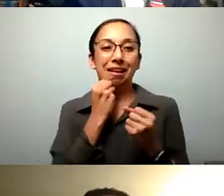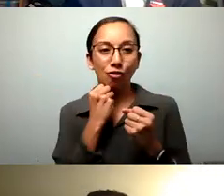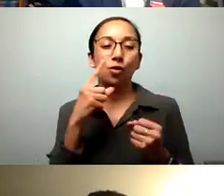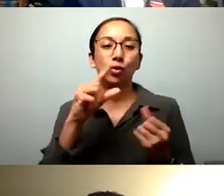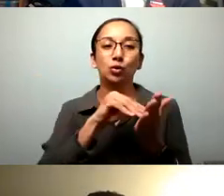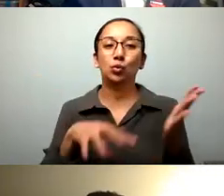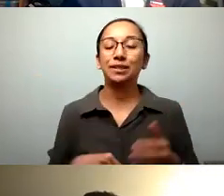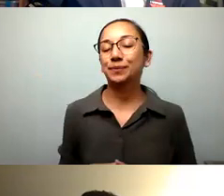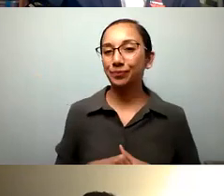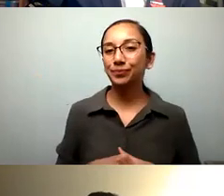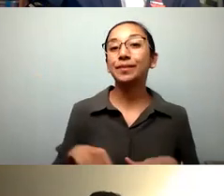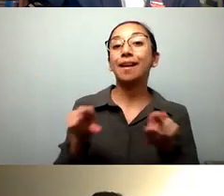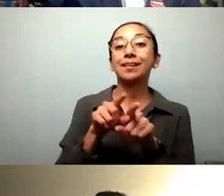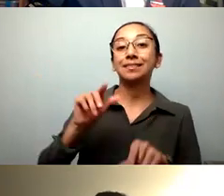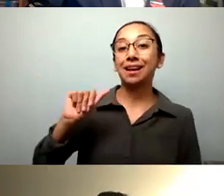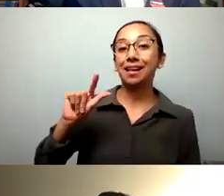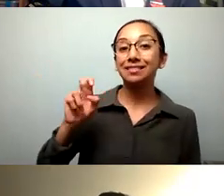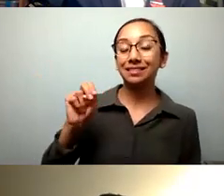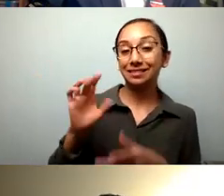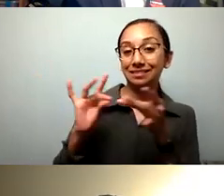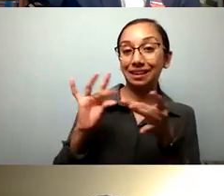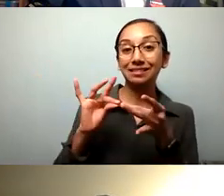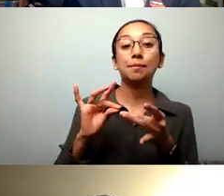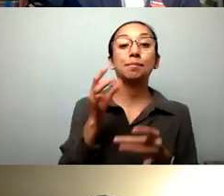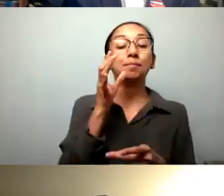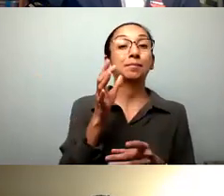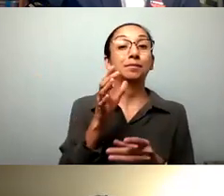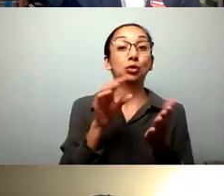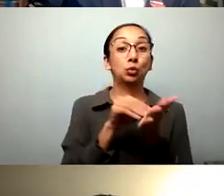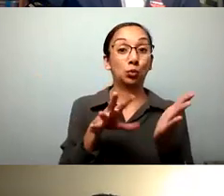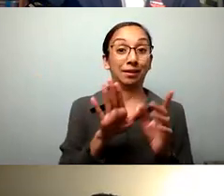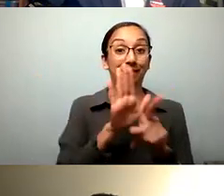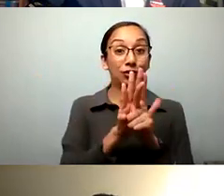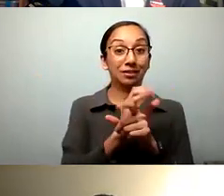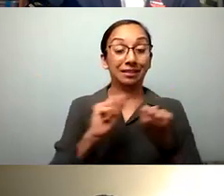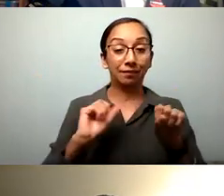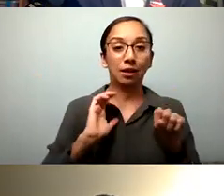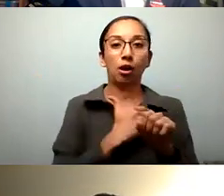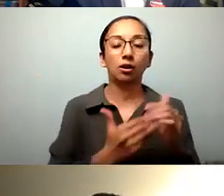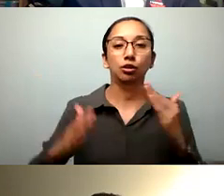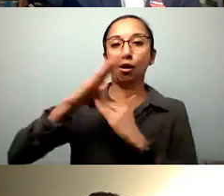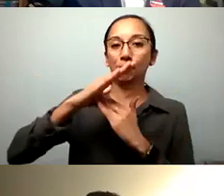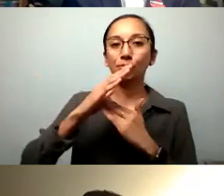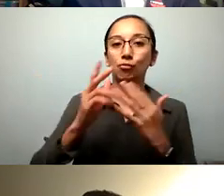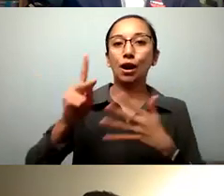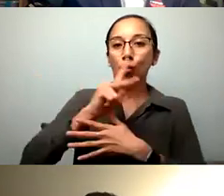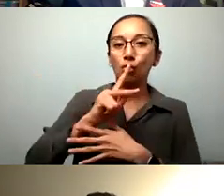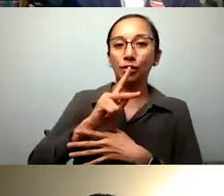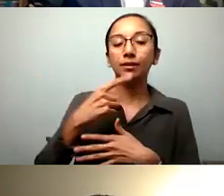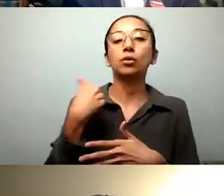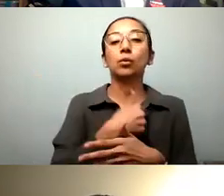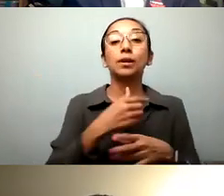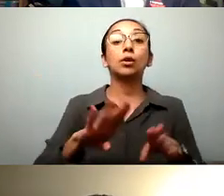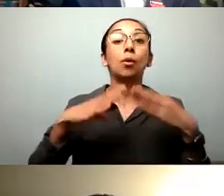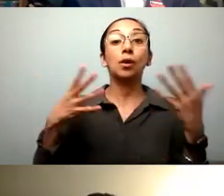As Allison said earlier, the safety of children is our top priority, and we have actually started opening supervised care for